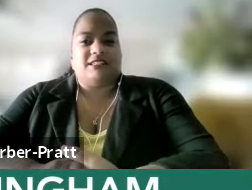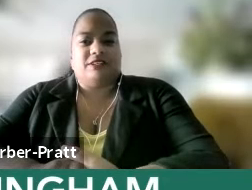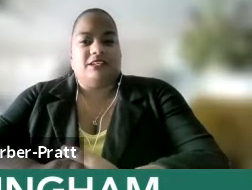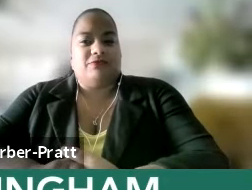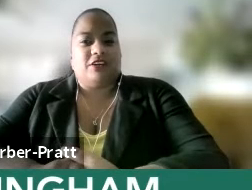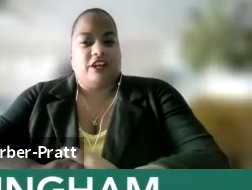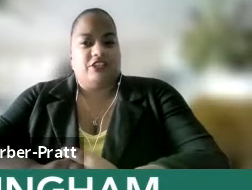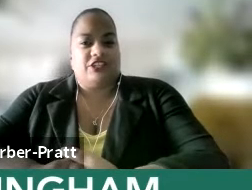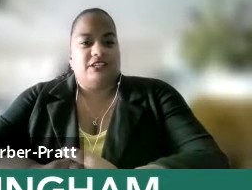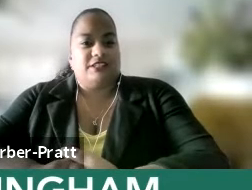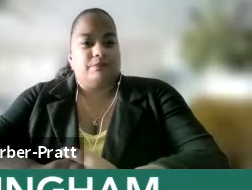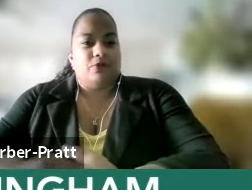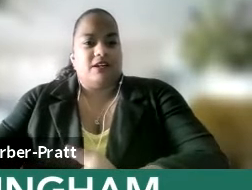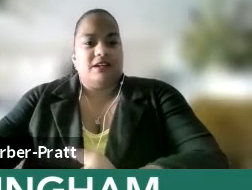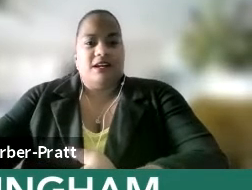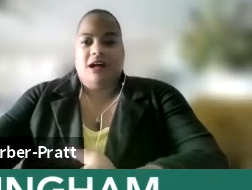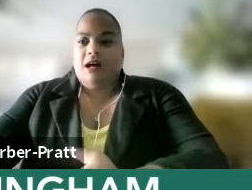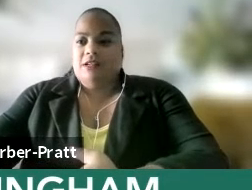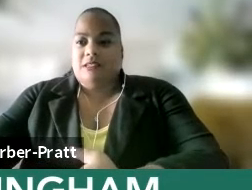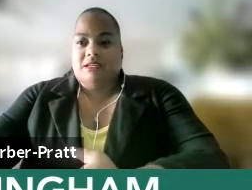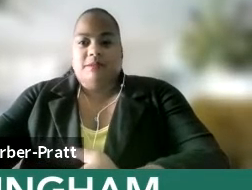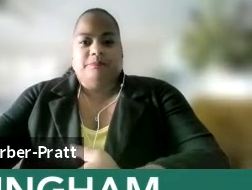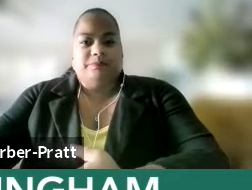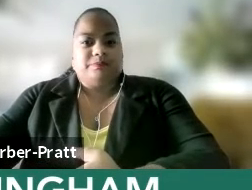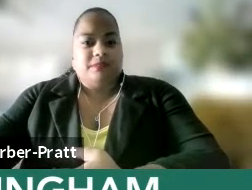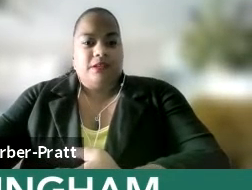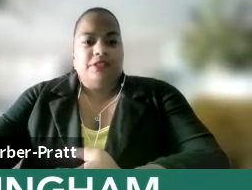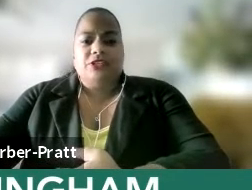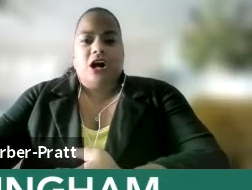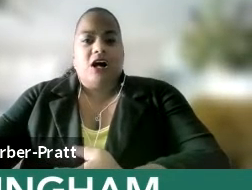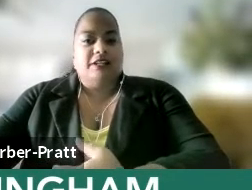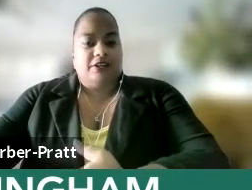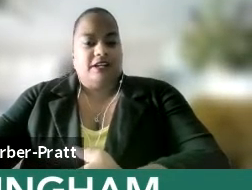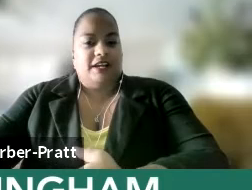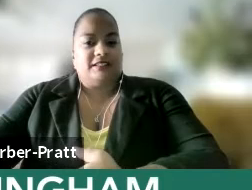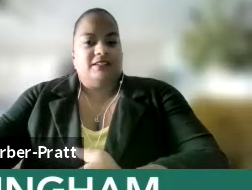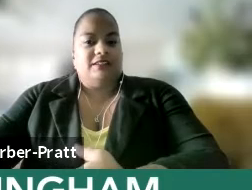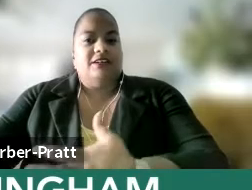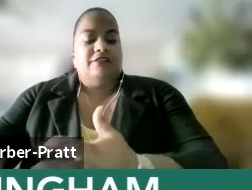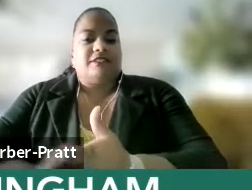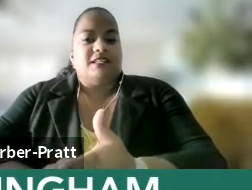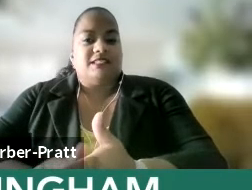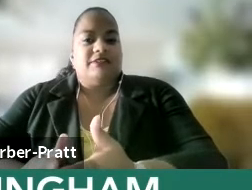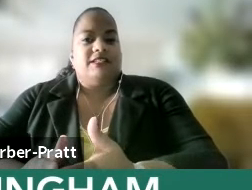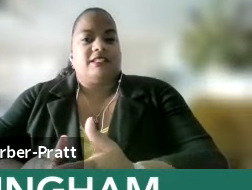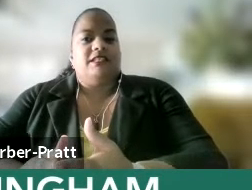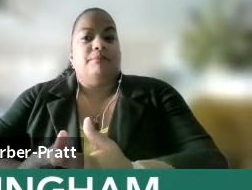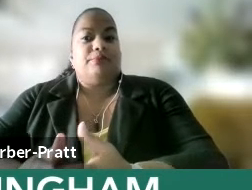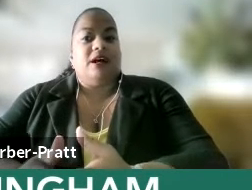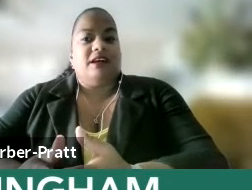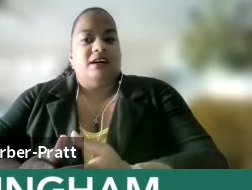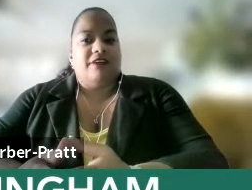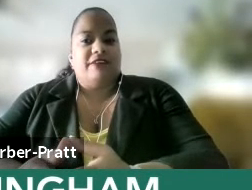physical activity, recreation, and sport. To me, these are all interconnected. Physical activity is